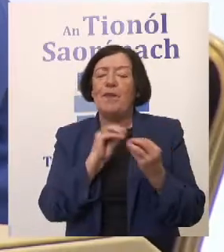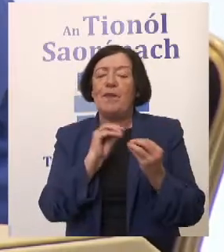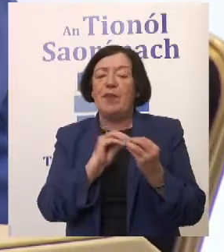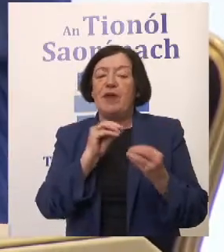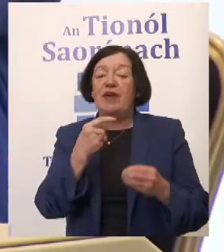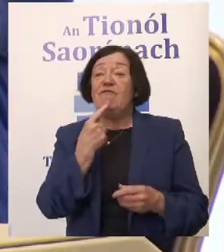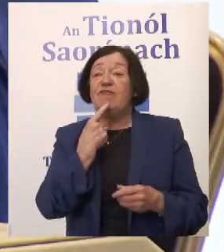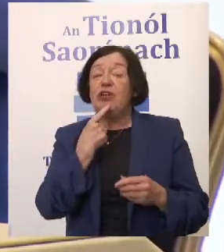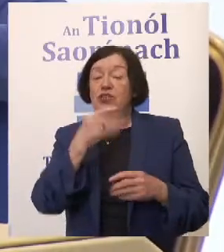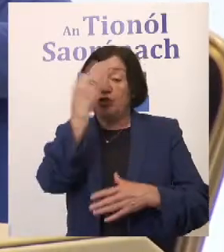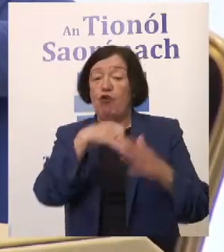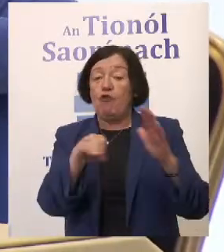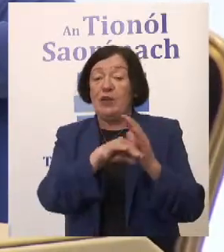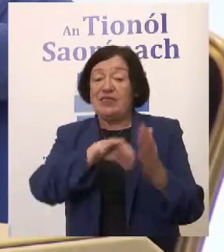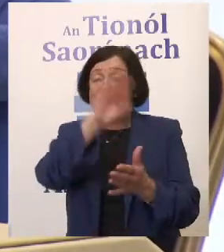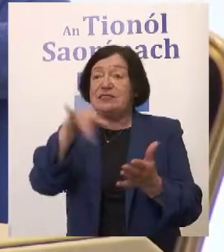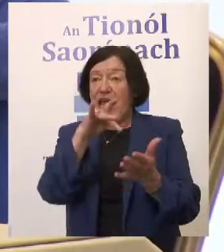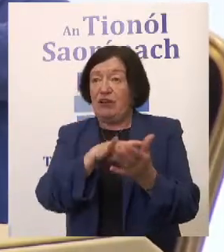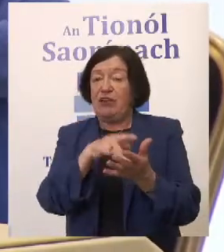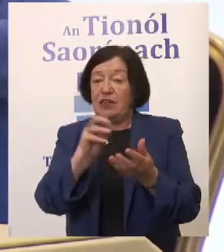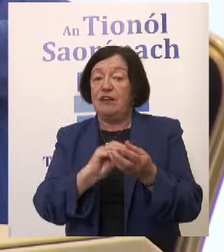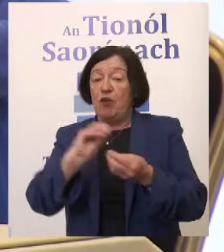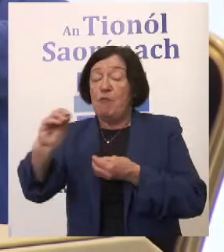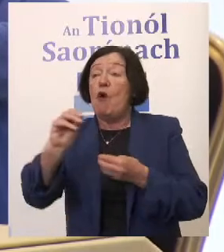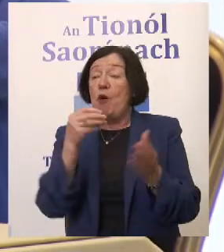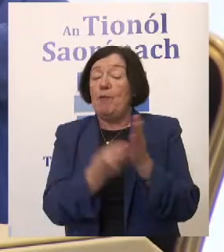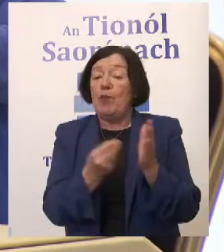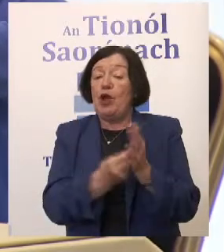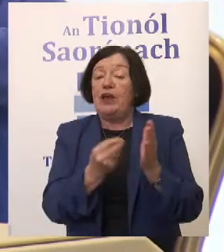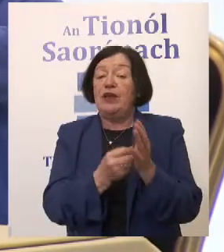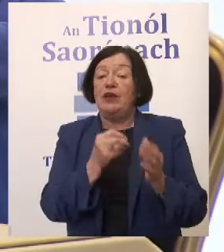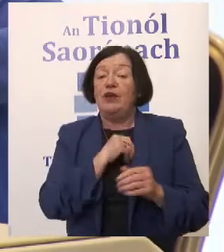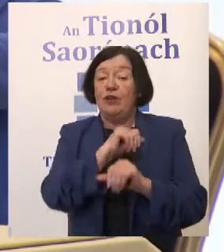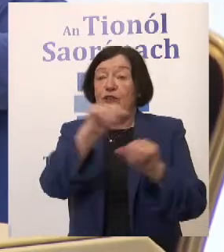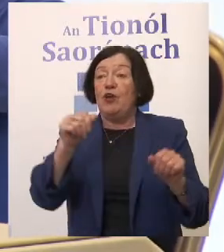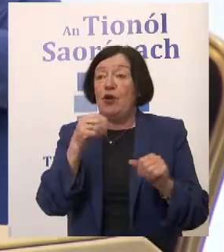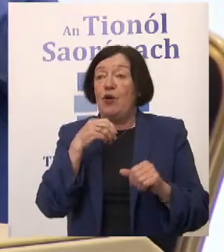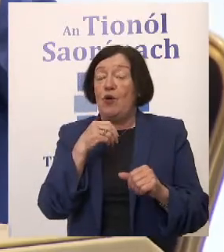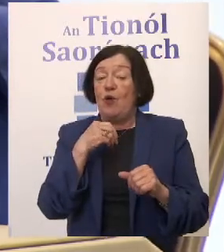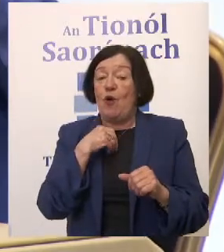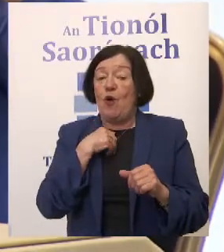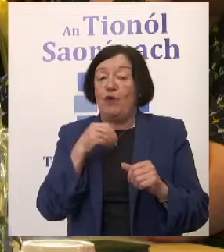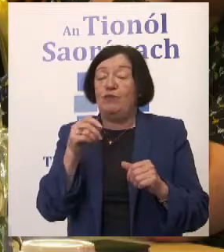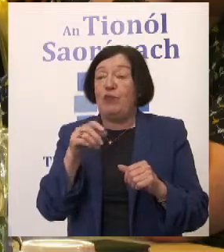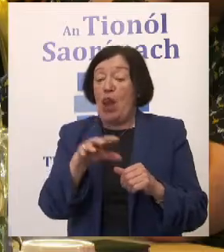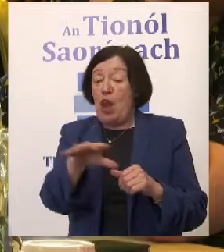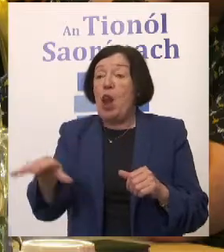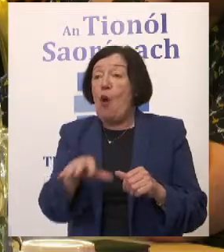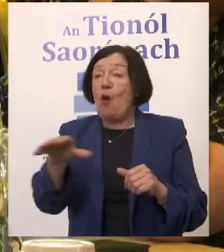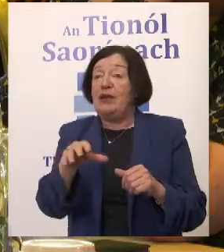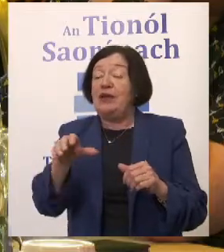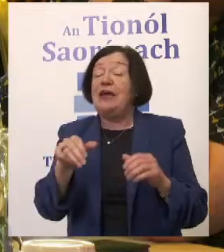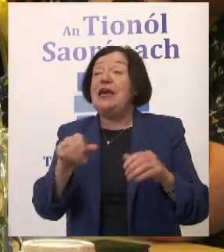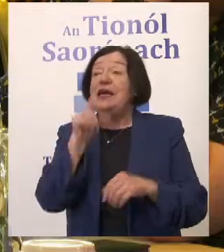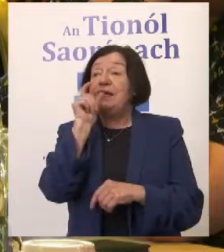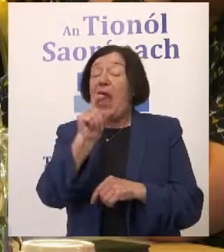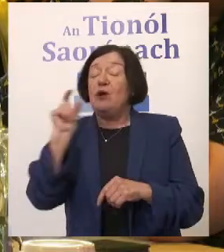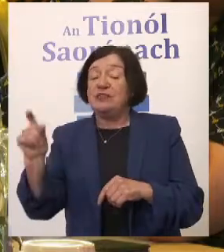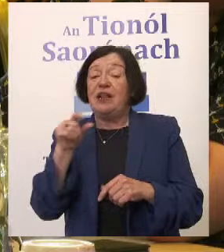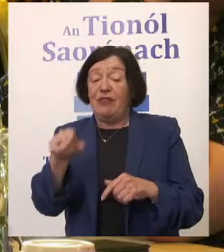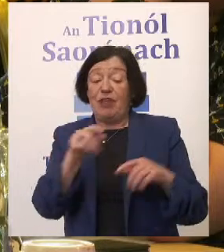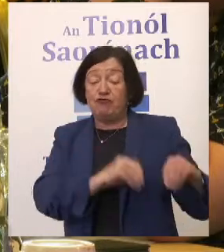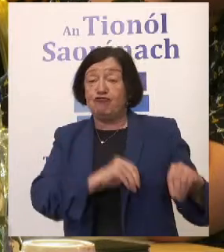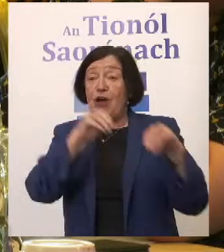Finnish government centrally also gives more money to their local authorities. So they actually